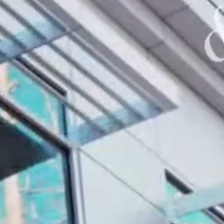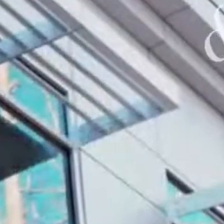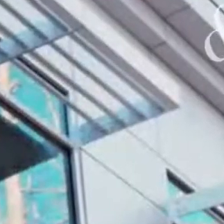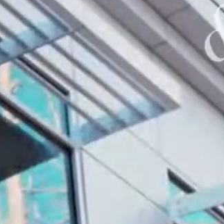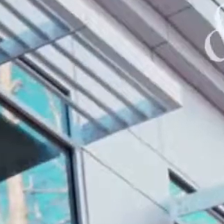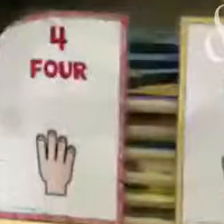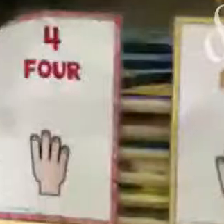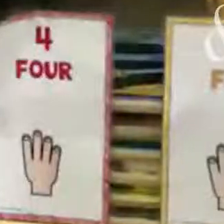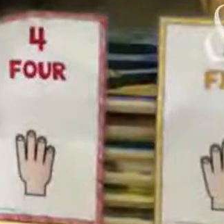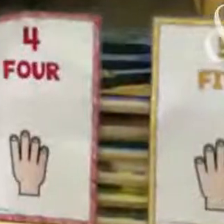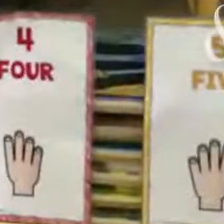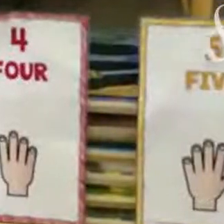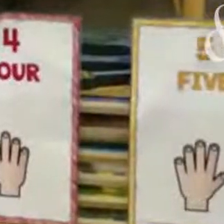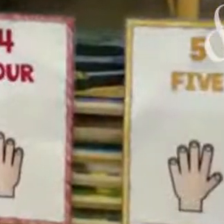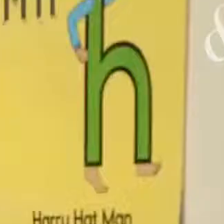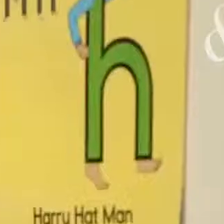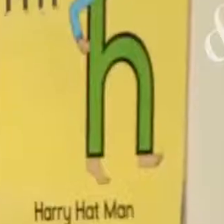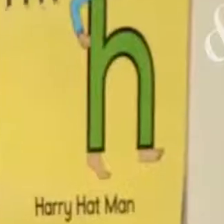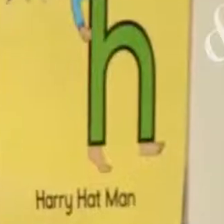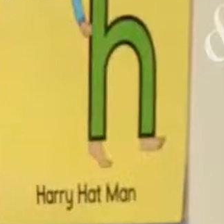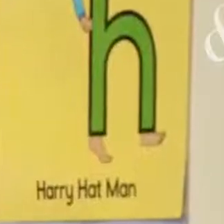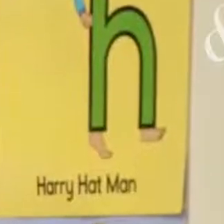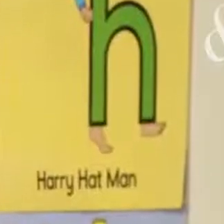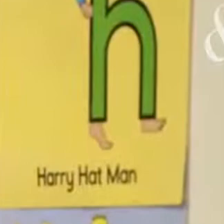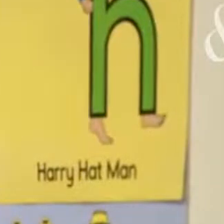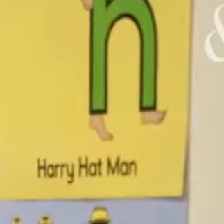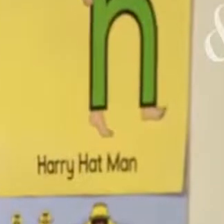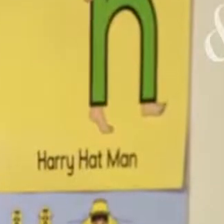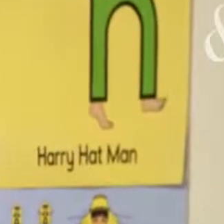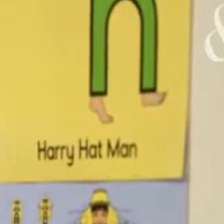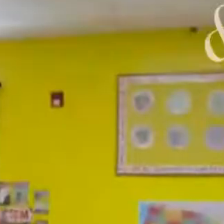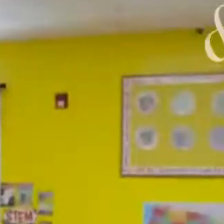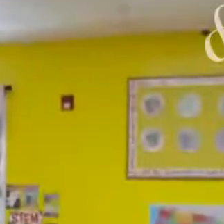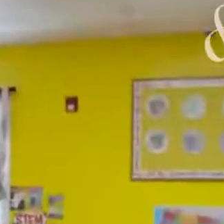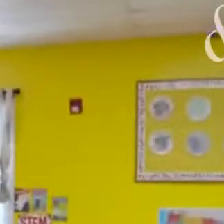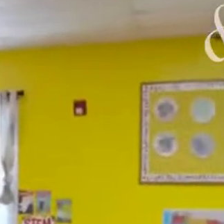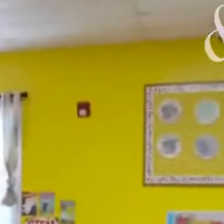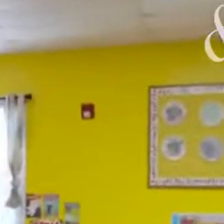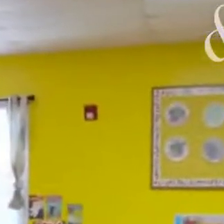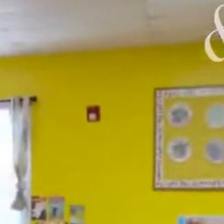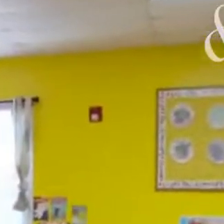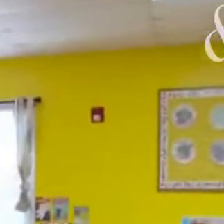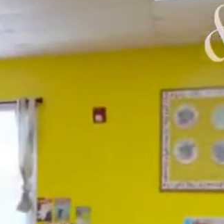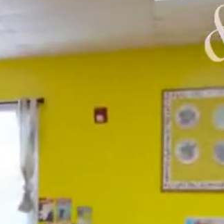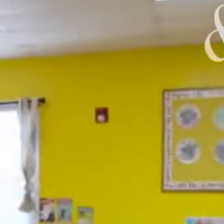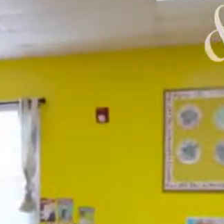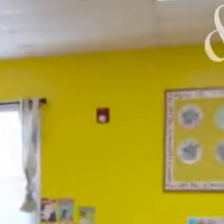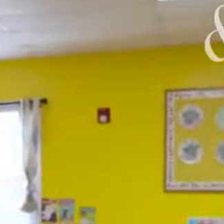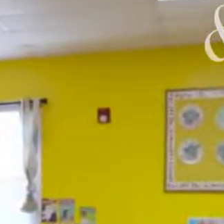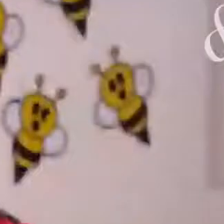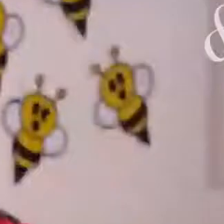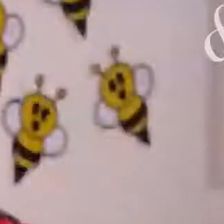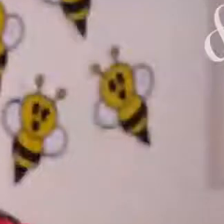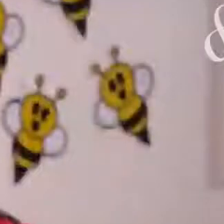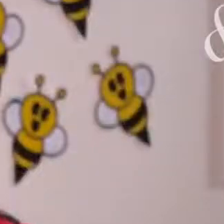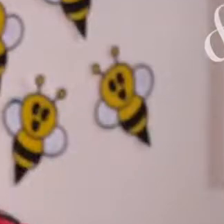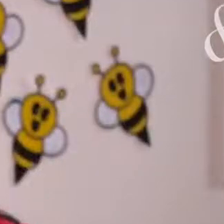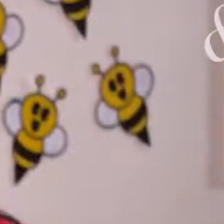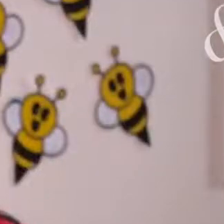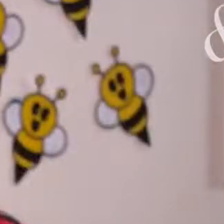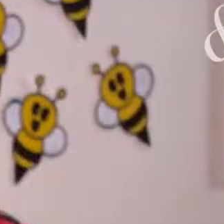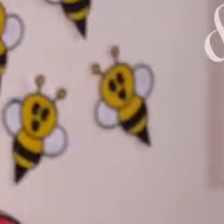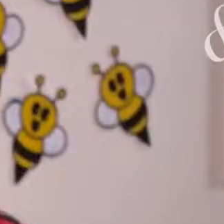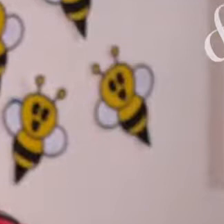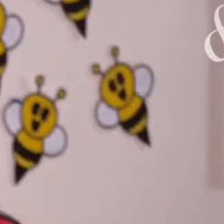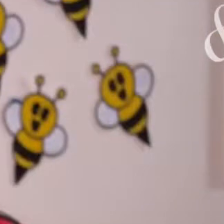you don't even know. We do have a sense of responsibility to the children, to our community, to our families. It's no other